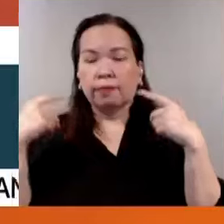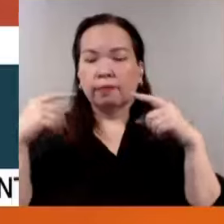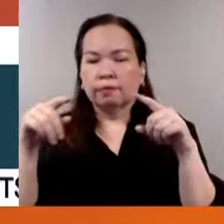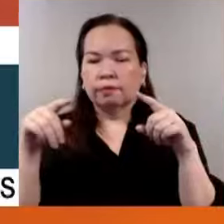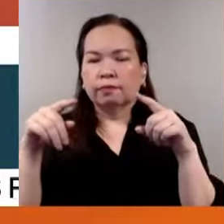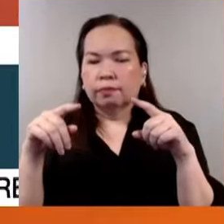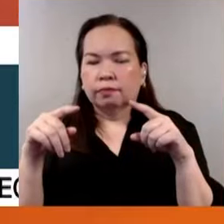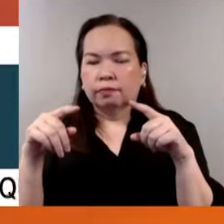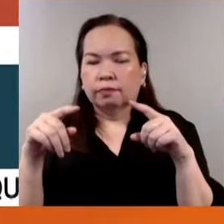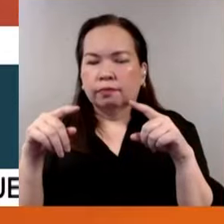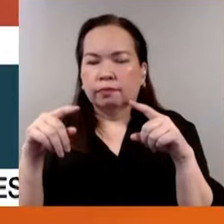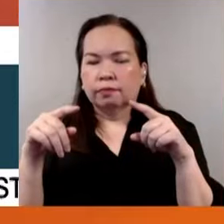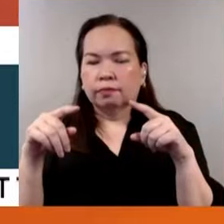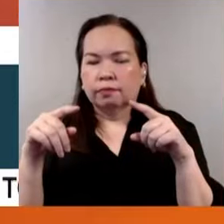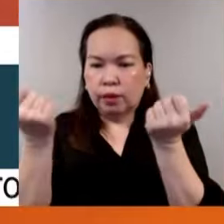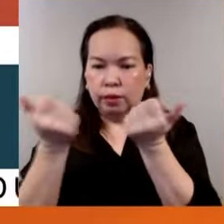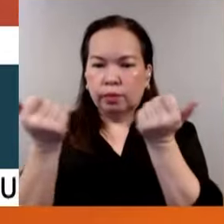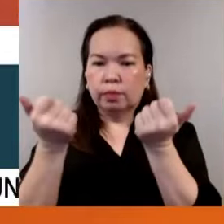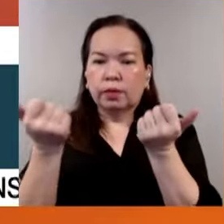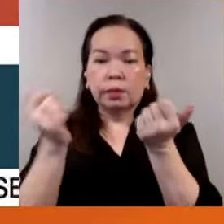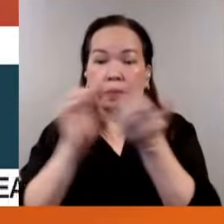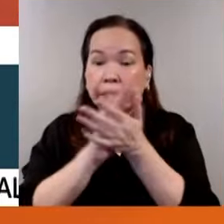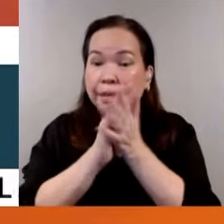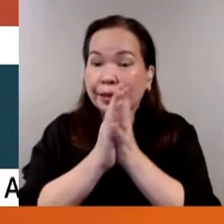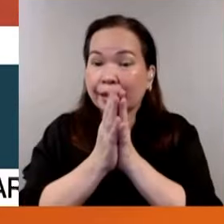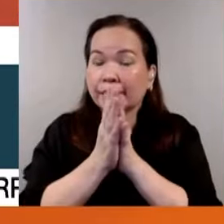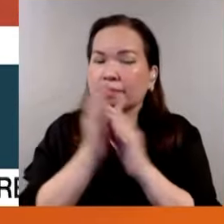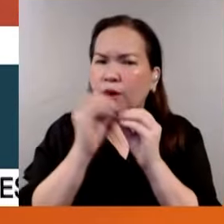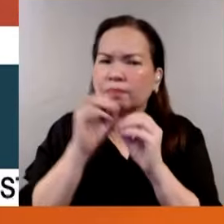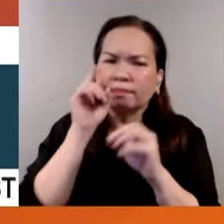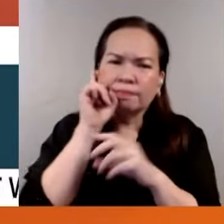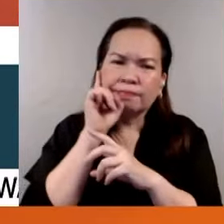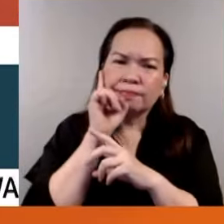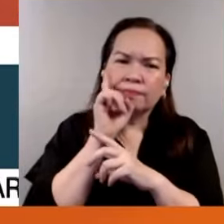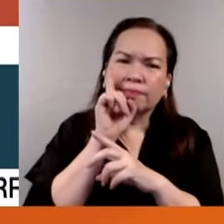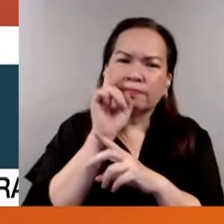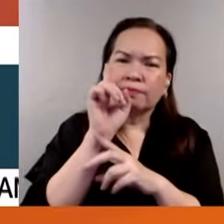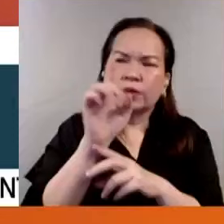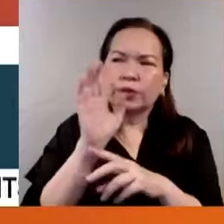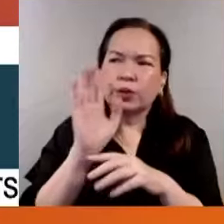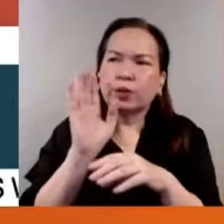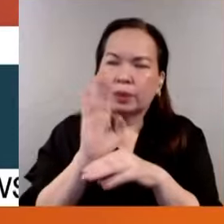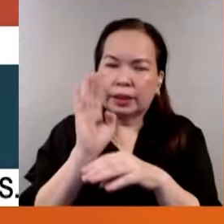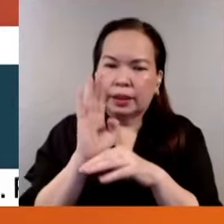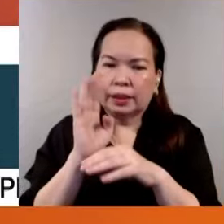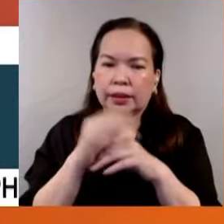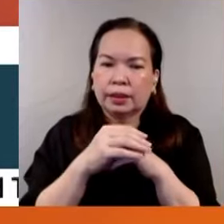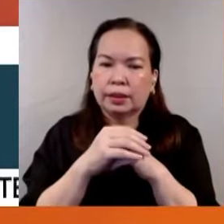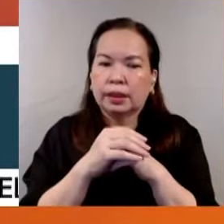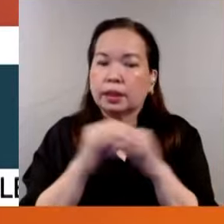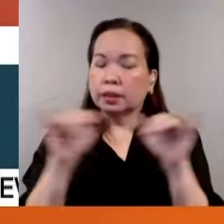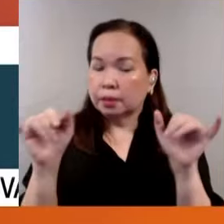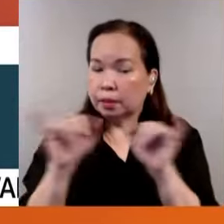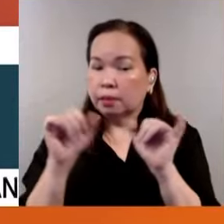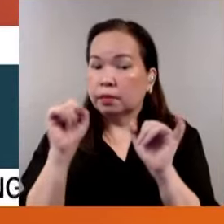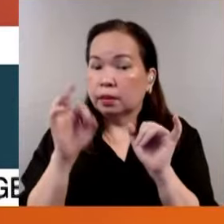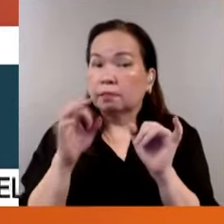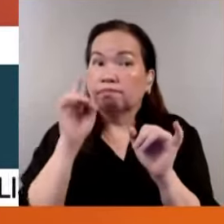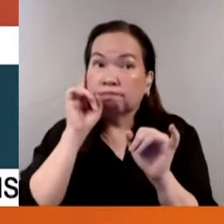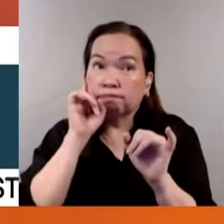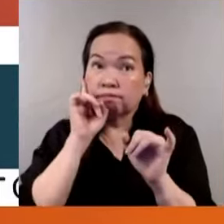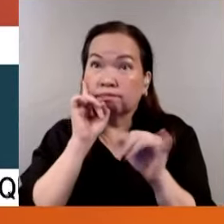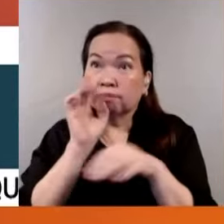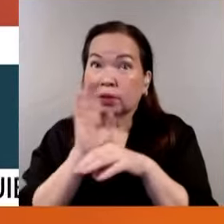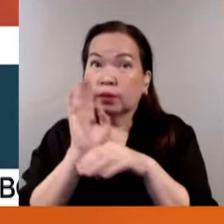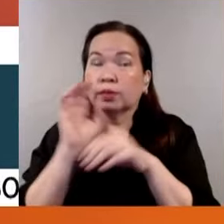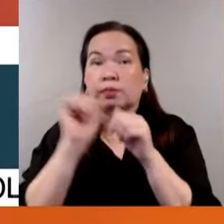para mas maging efficient yung takbo ng iyong negosyo. At kung syempre kung efficient ka, bababa ang